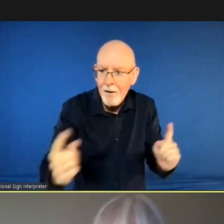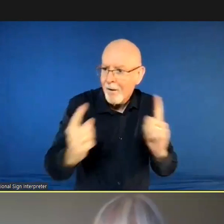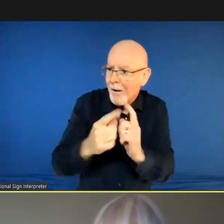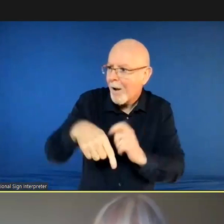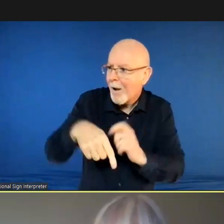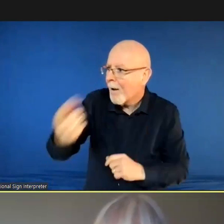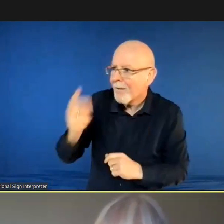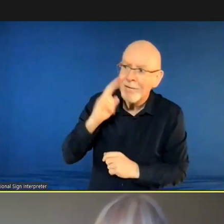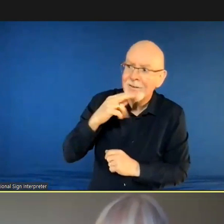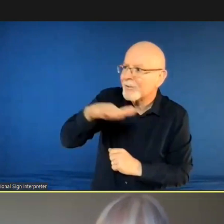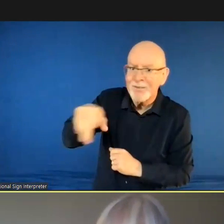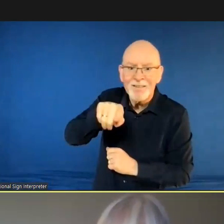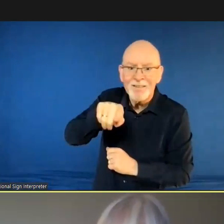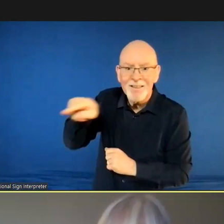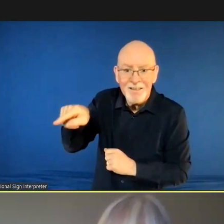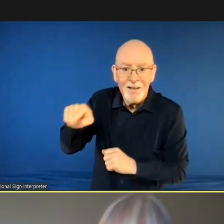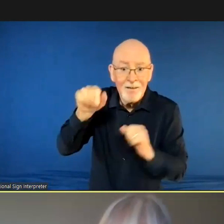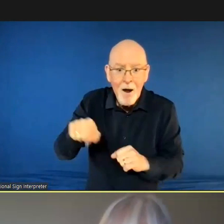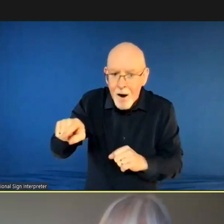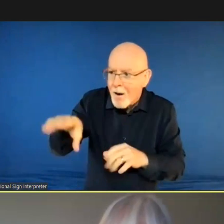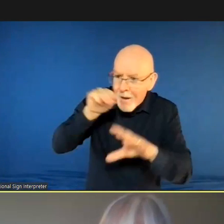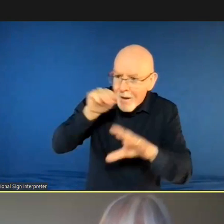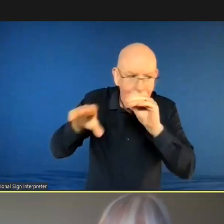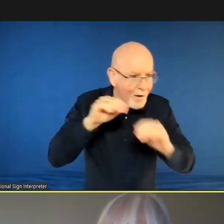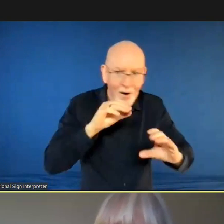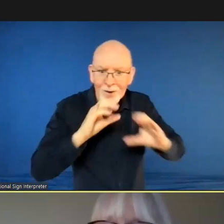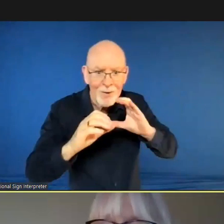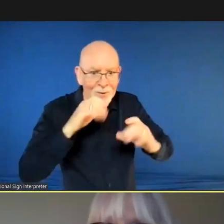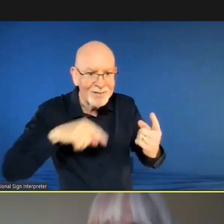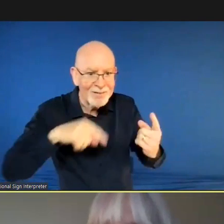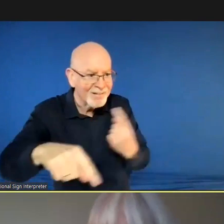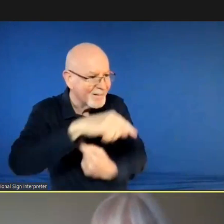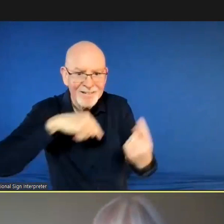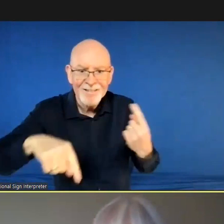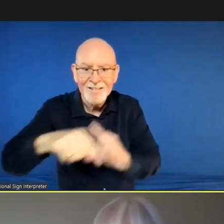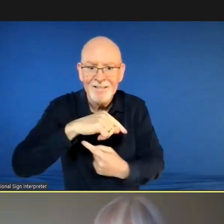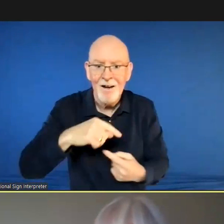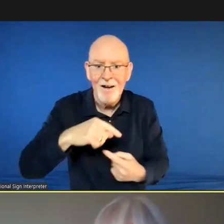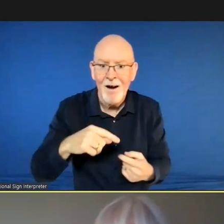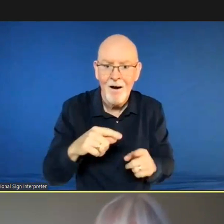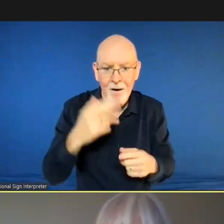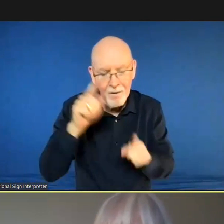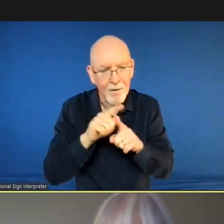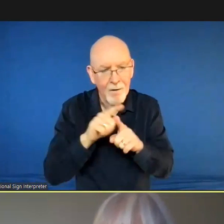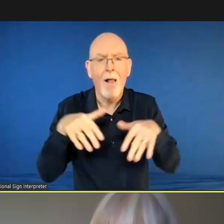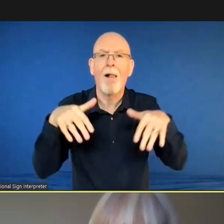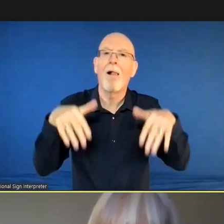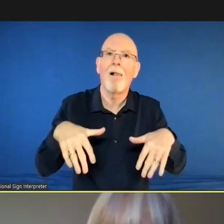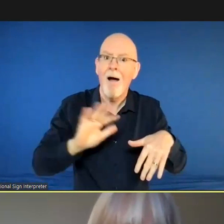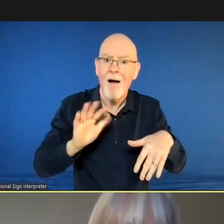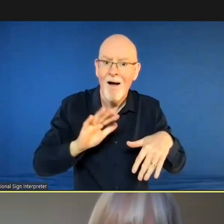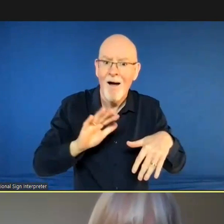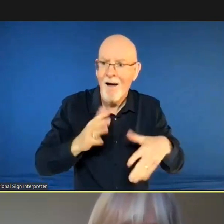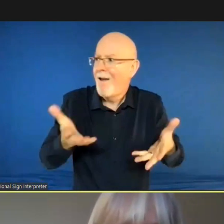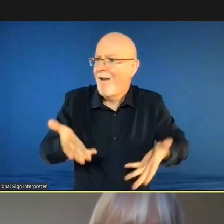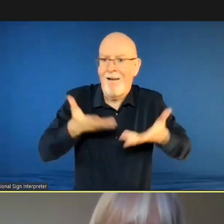that terrible sense of isolation that deaf children can have, especially if they are not aware of anyone else